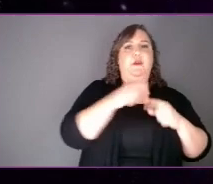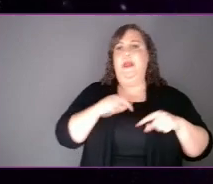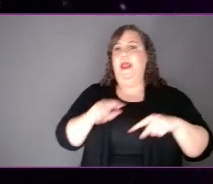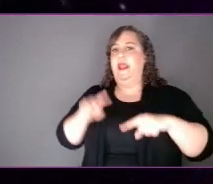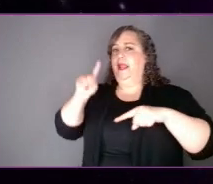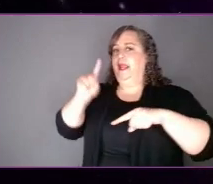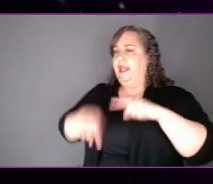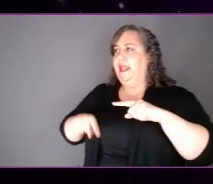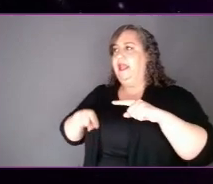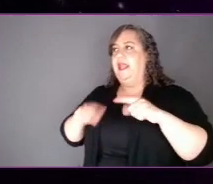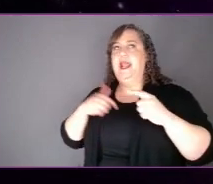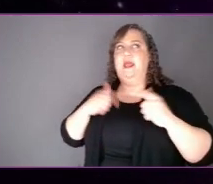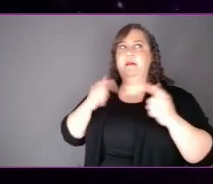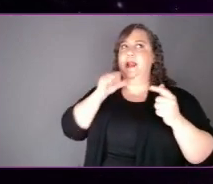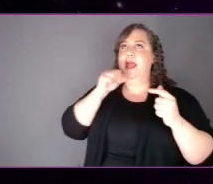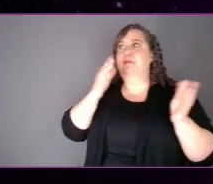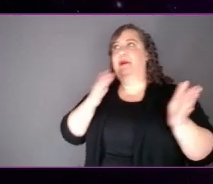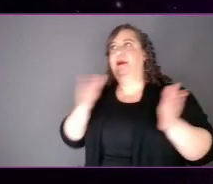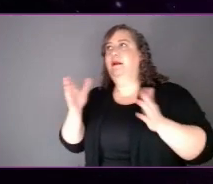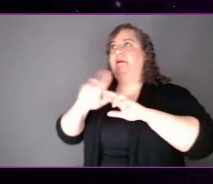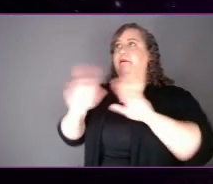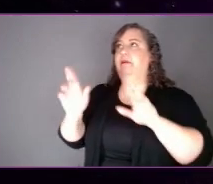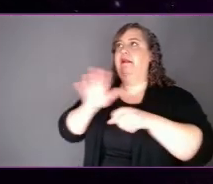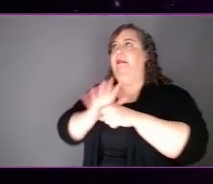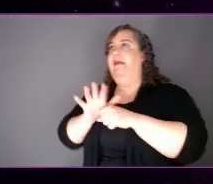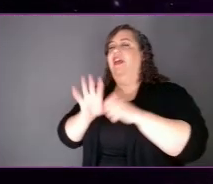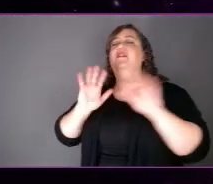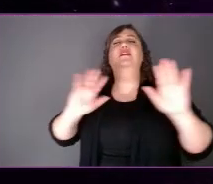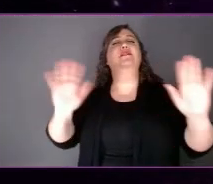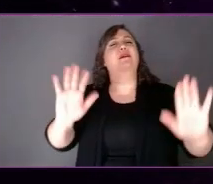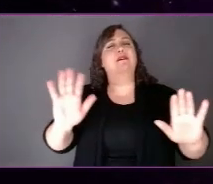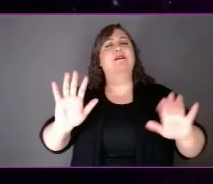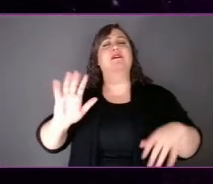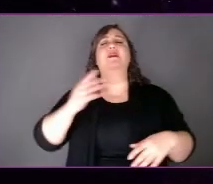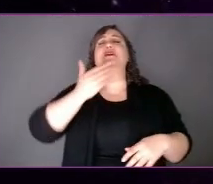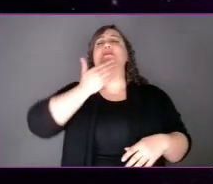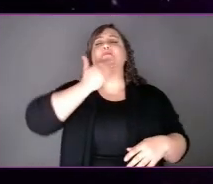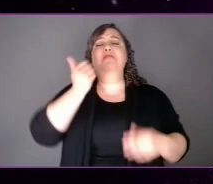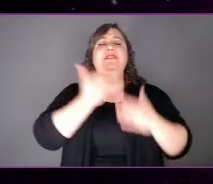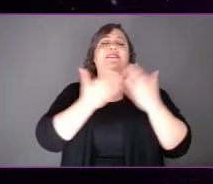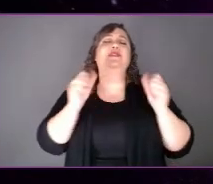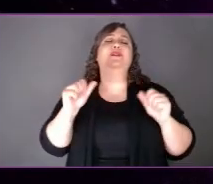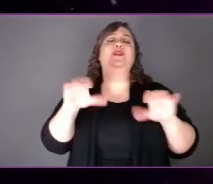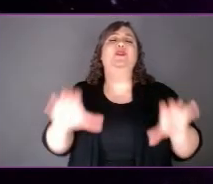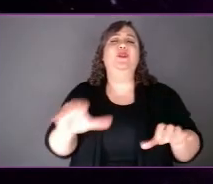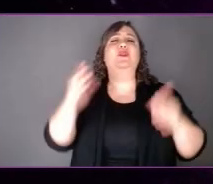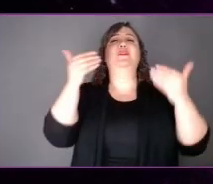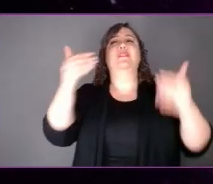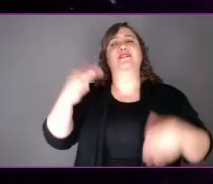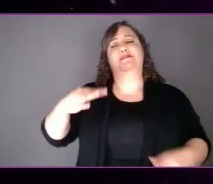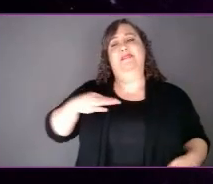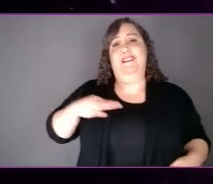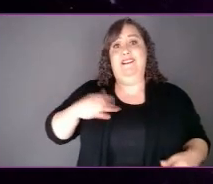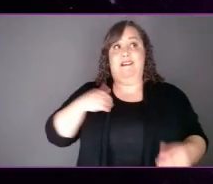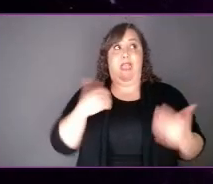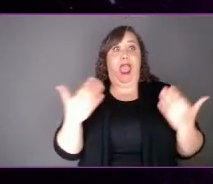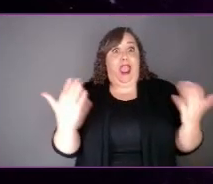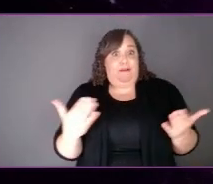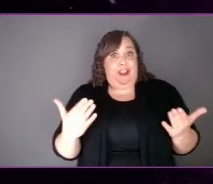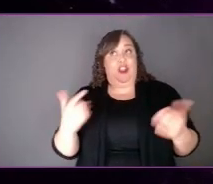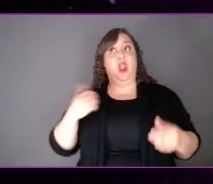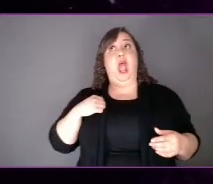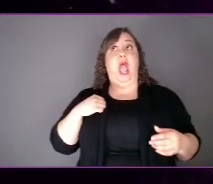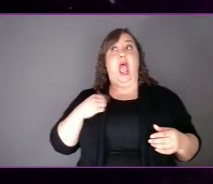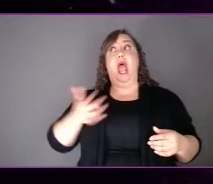prepared enough. But in reality, the best thing you can do for yourself is apply, because, like, I mean, I'm here and I originally thought that, hey,